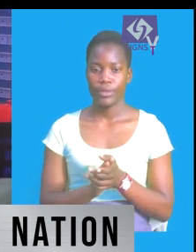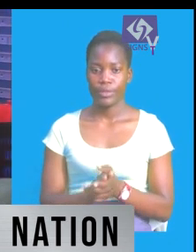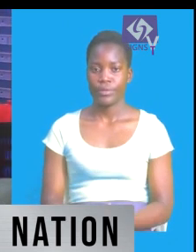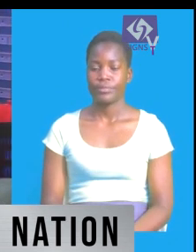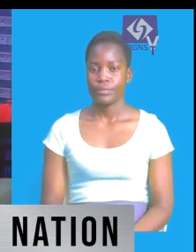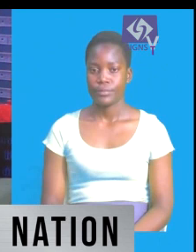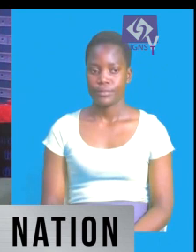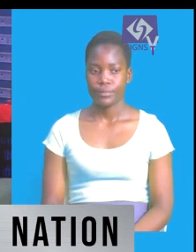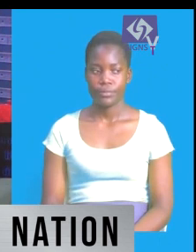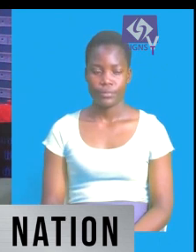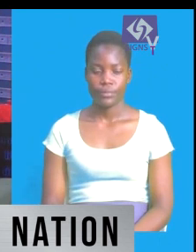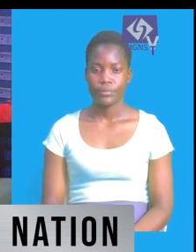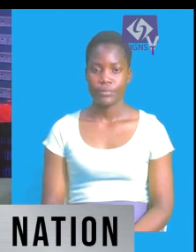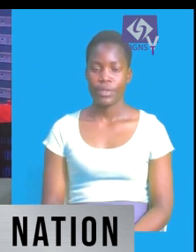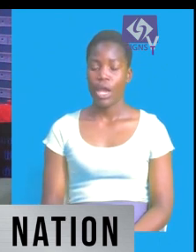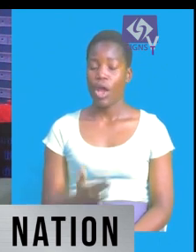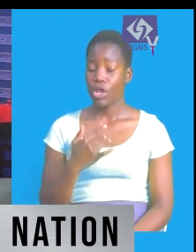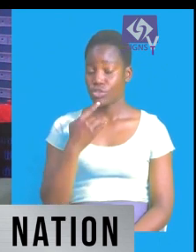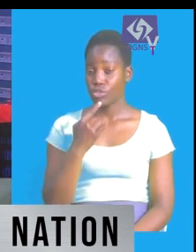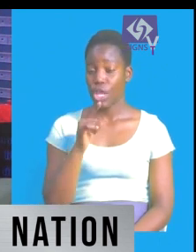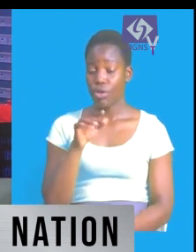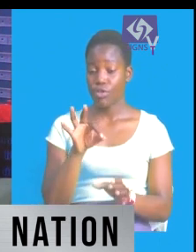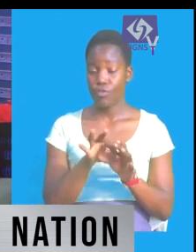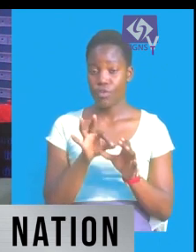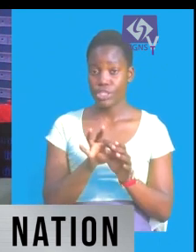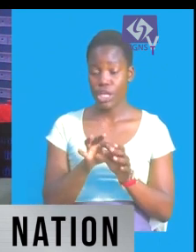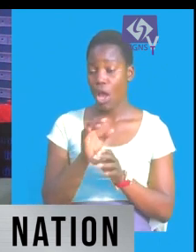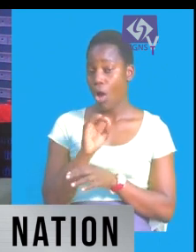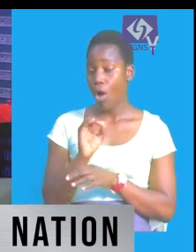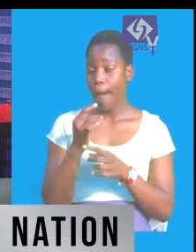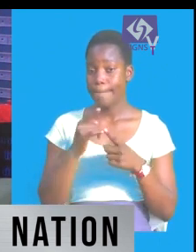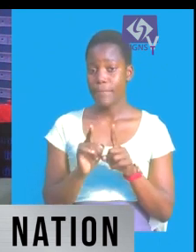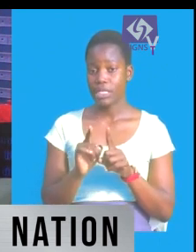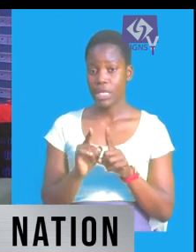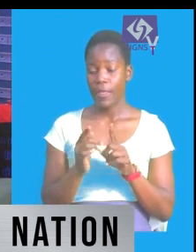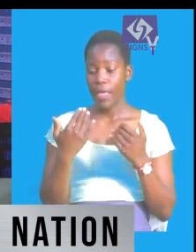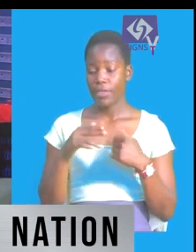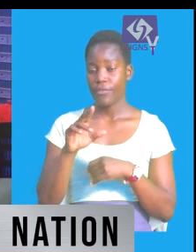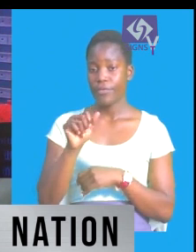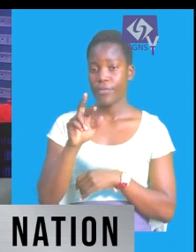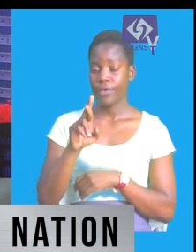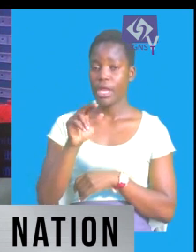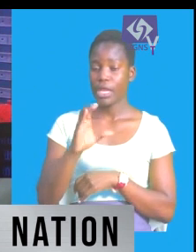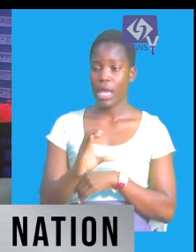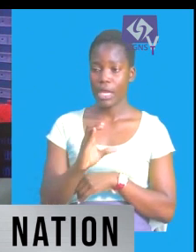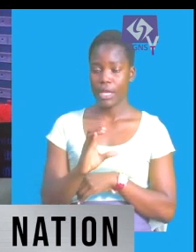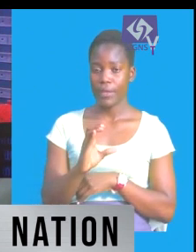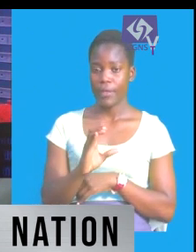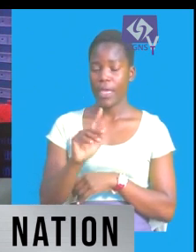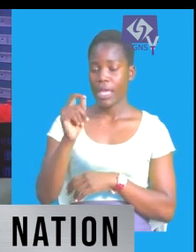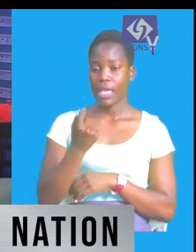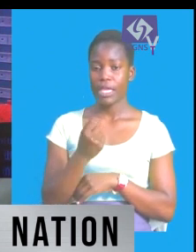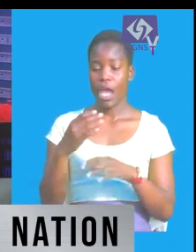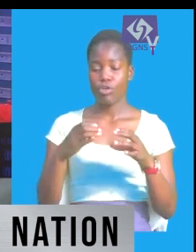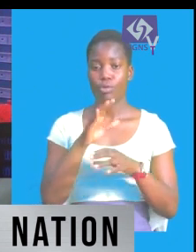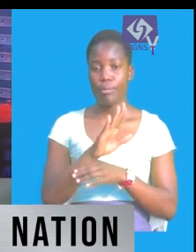can. I'm not supposed to say who you voted for, but obviously, NAK Kenya, your party is in Azimio, so